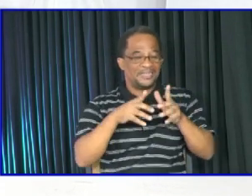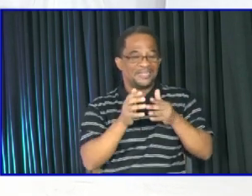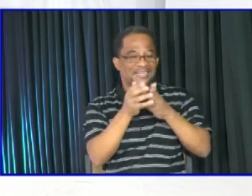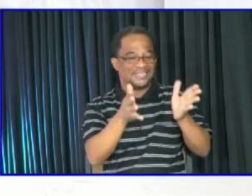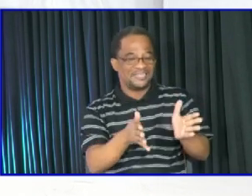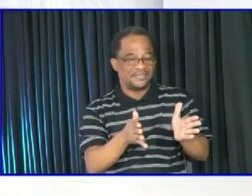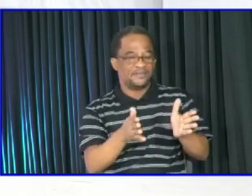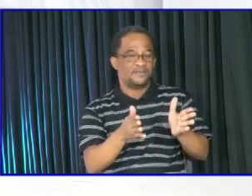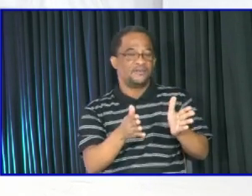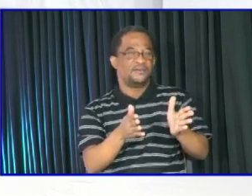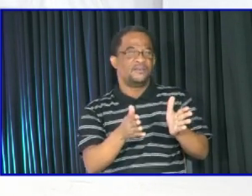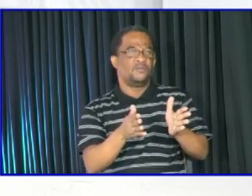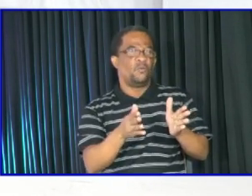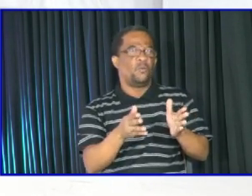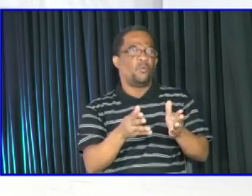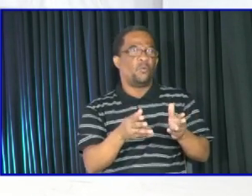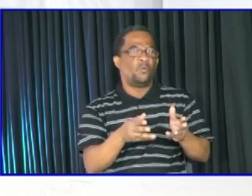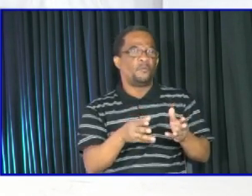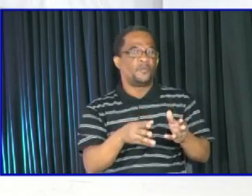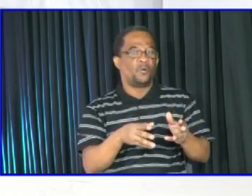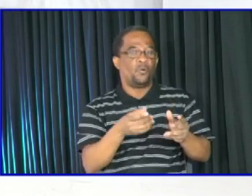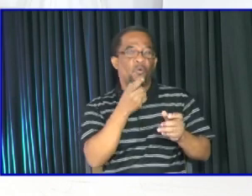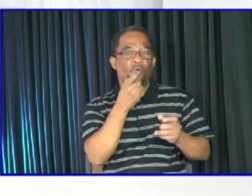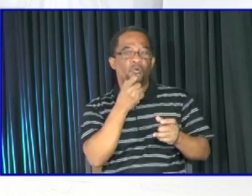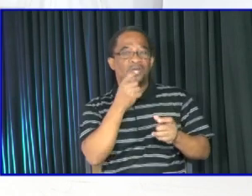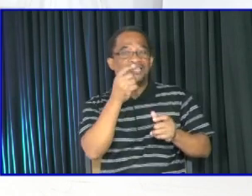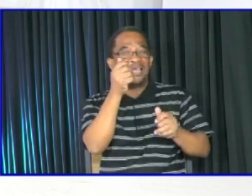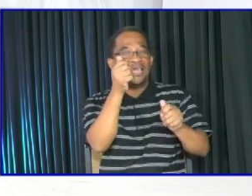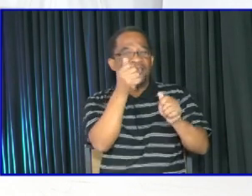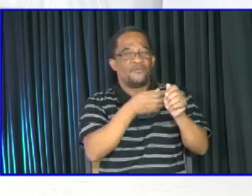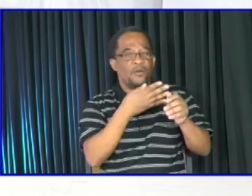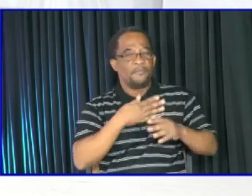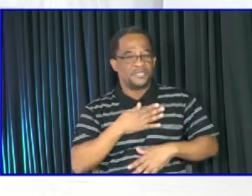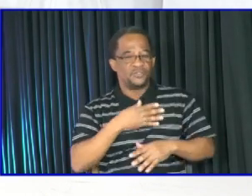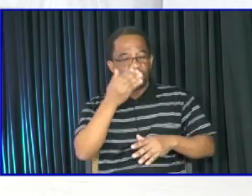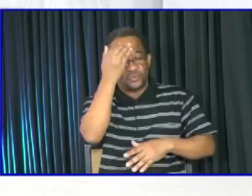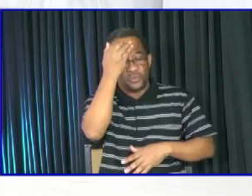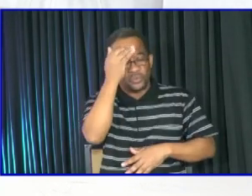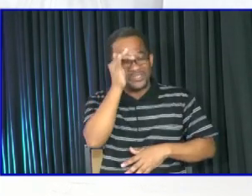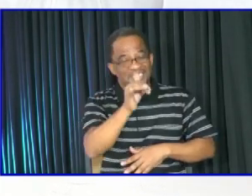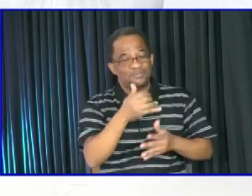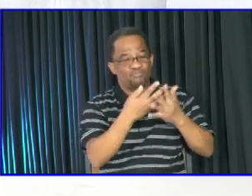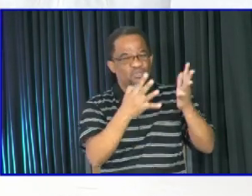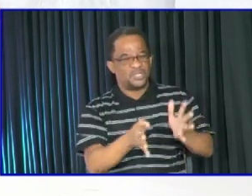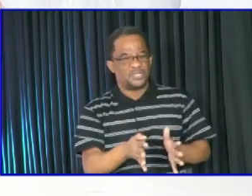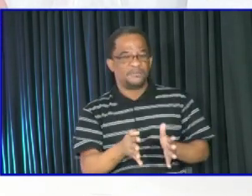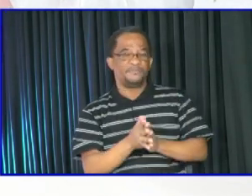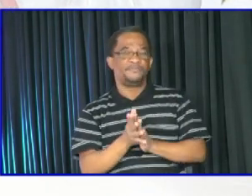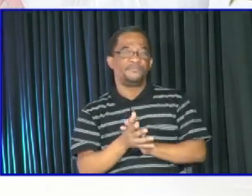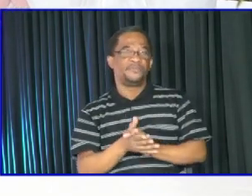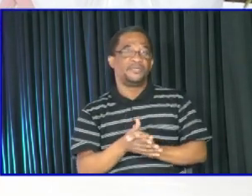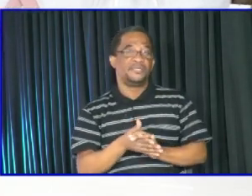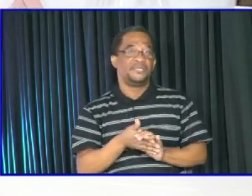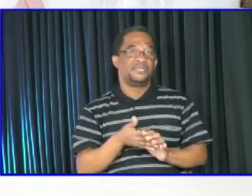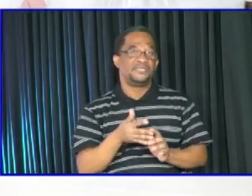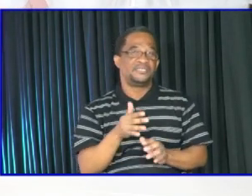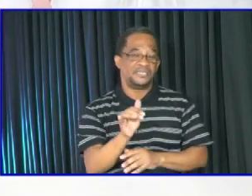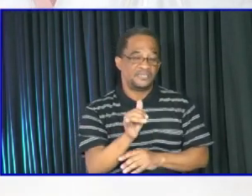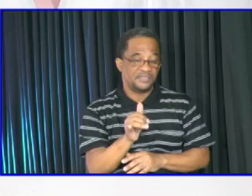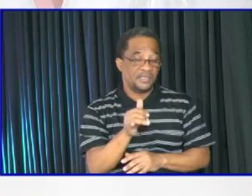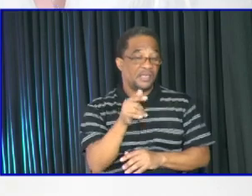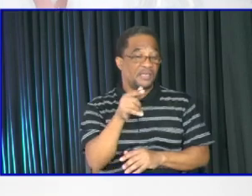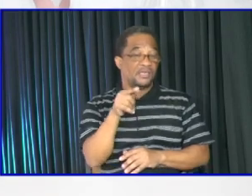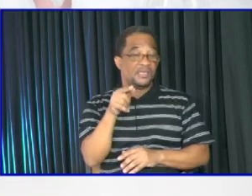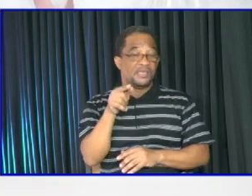was a well-known criminal. That was Barabbas. And yet, even though Barabbas was